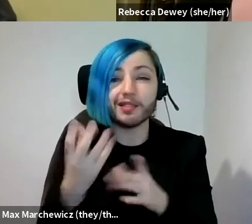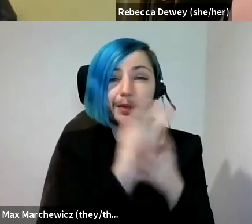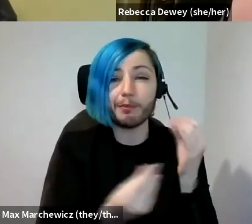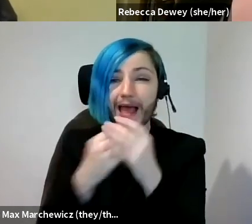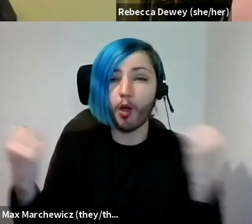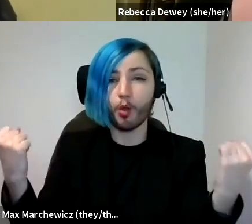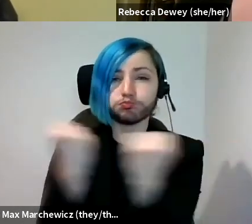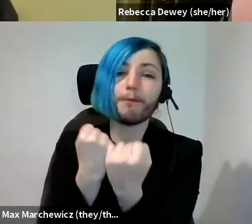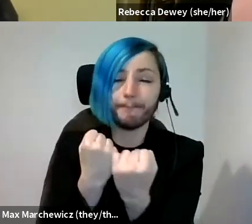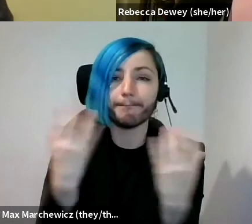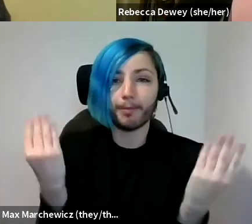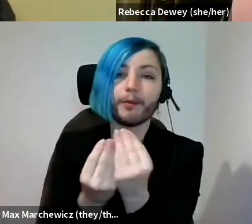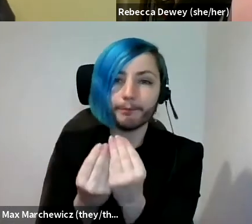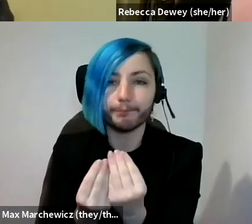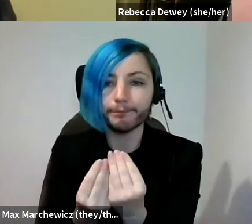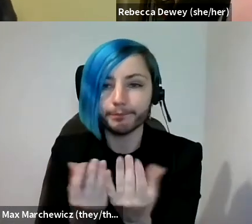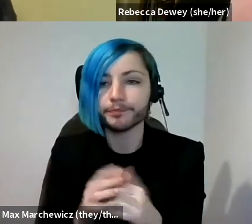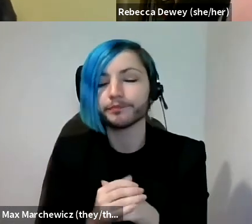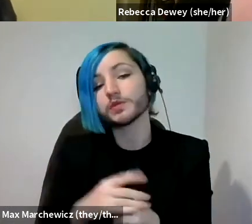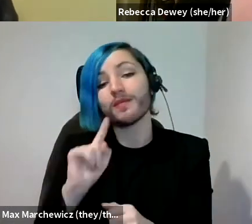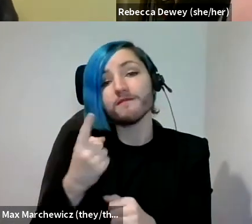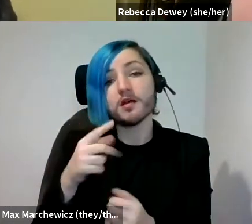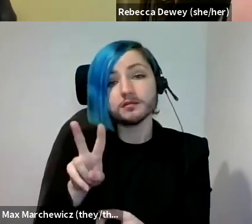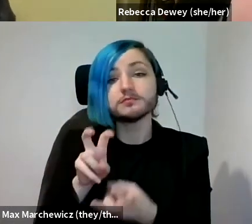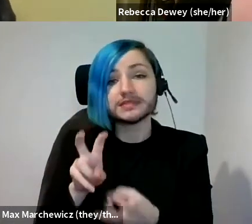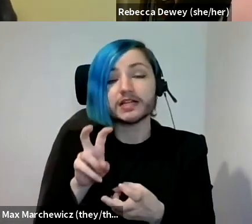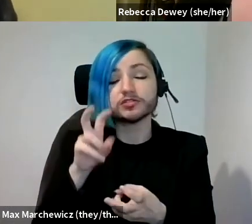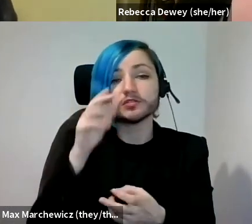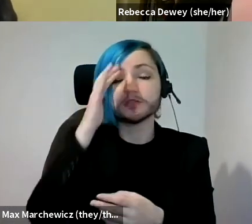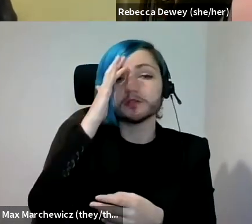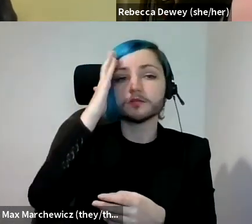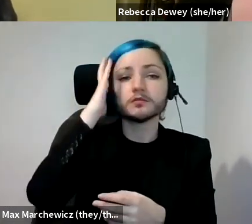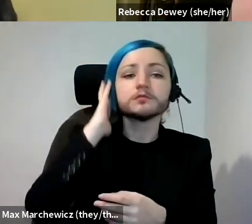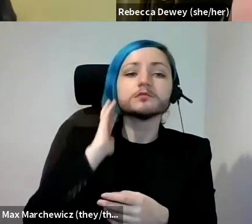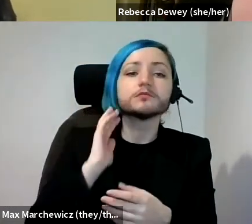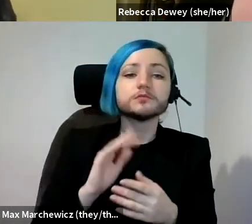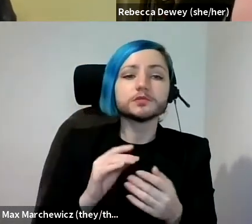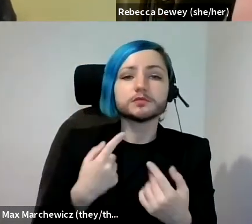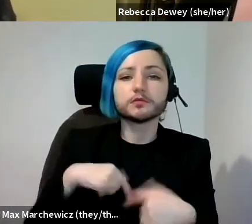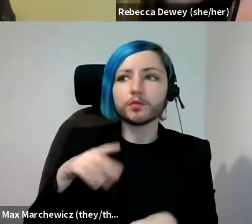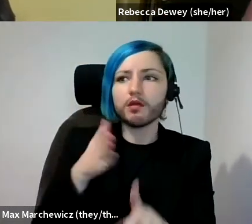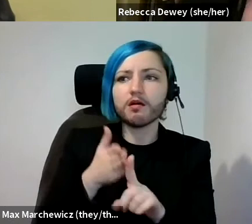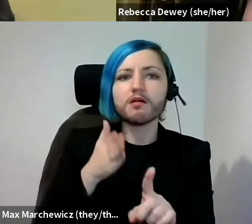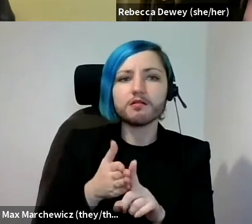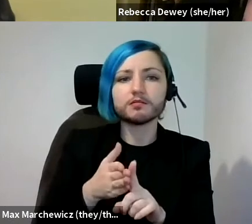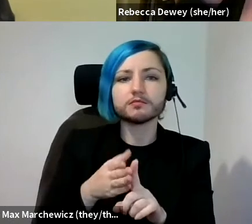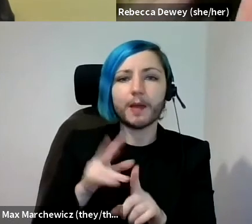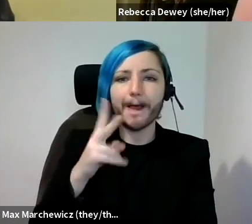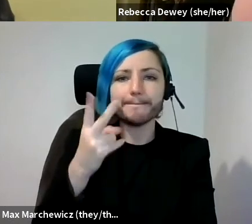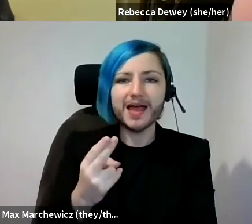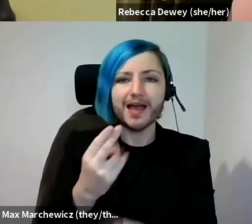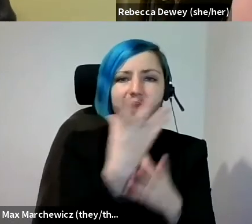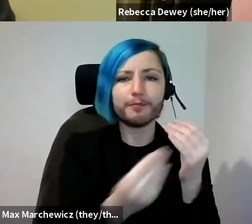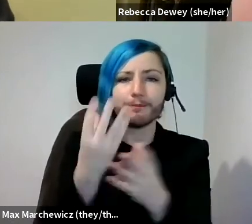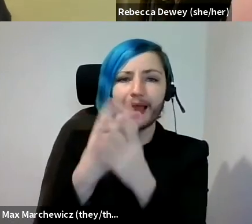think after the first set of detections, we could tell that a pair of black holes was colliding somewhere in the universe about once